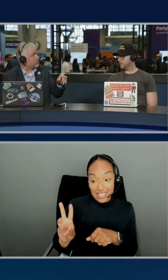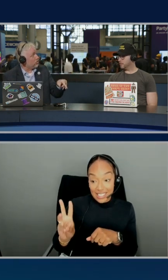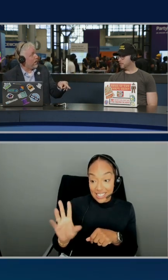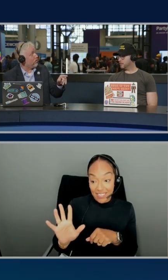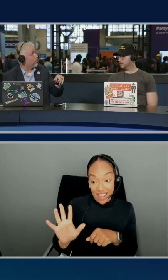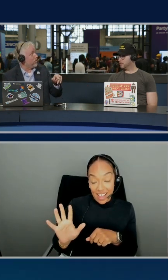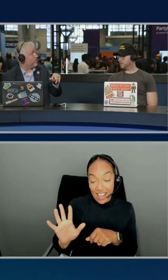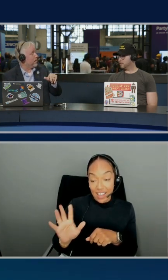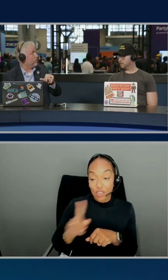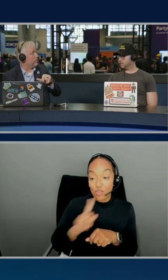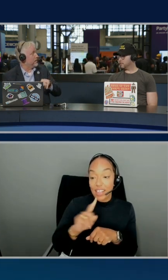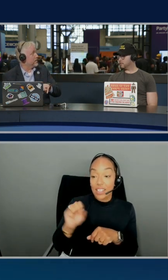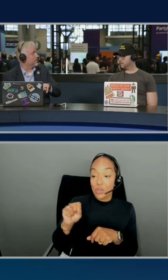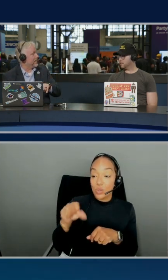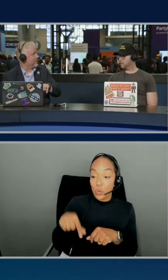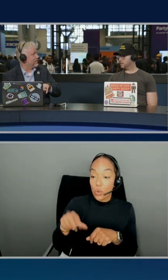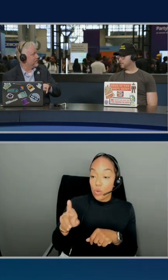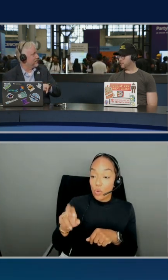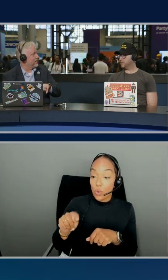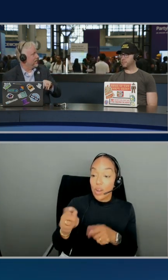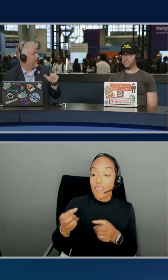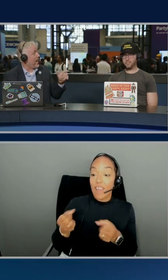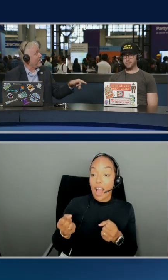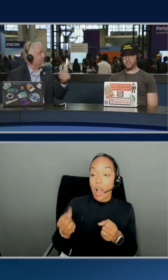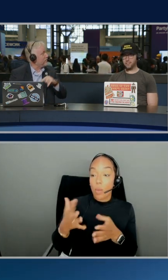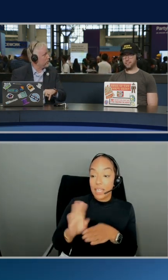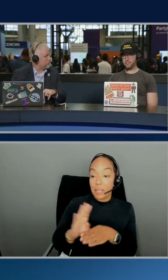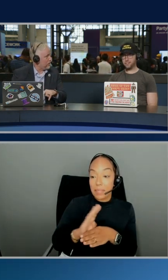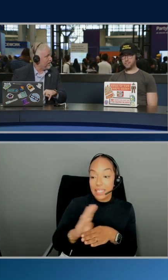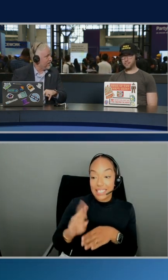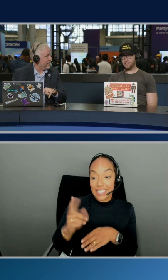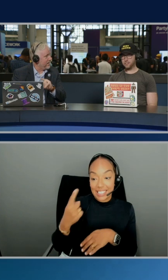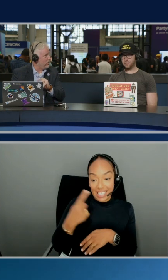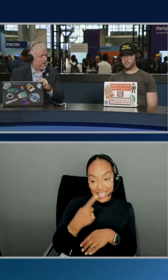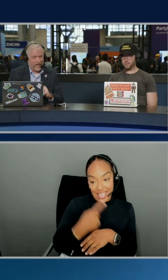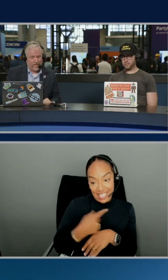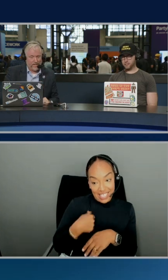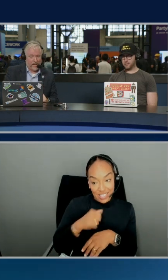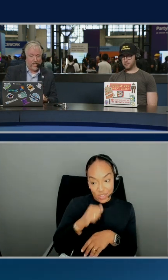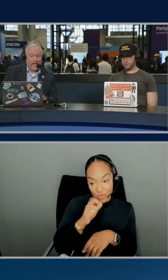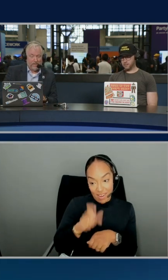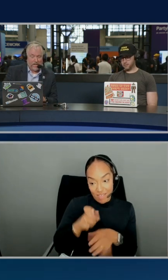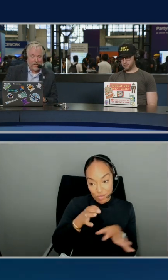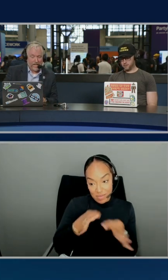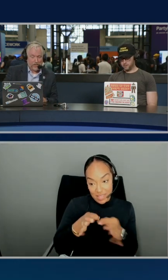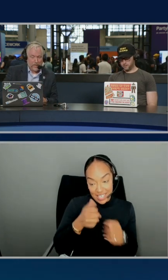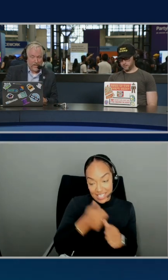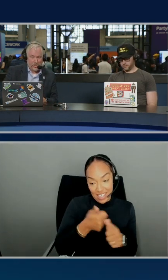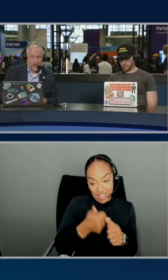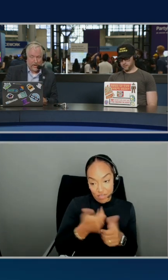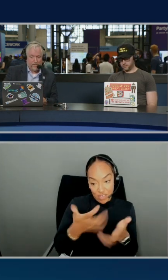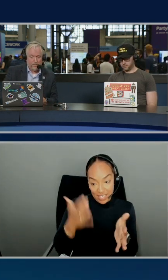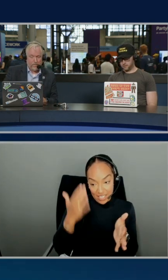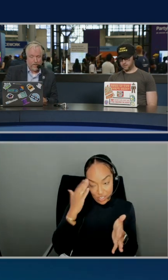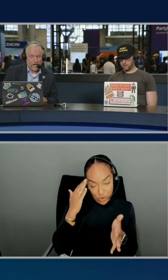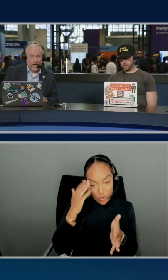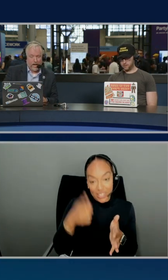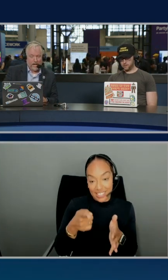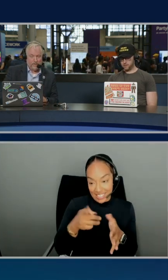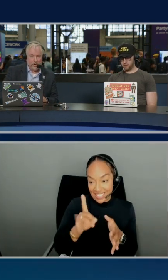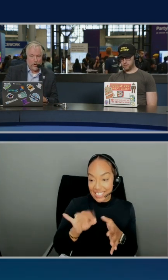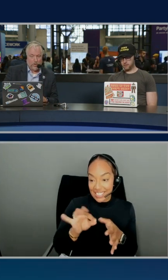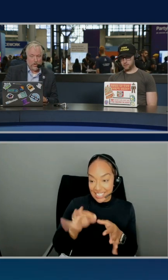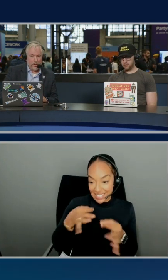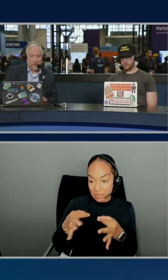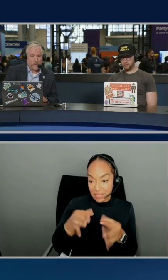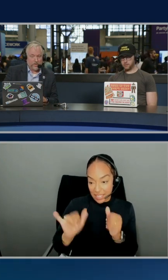It's the square root of the number of business days. Interesting. I didn't have to explain that. It went ahead and did Okay. it, and it gave it in the explanation there. And